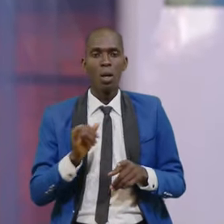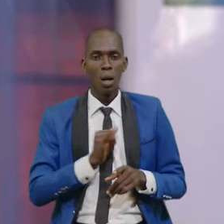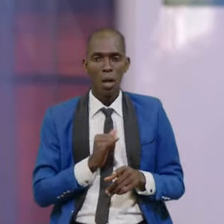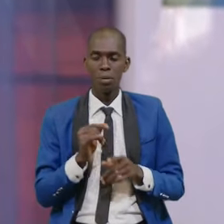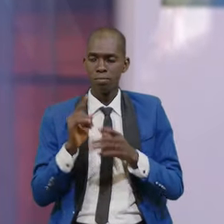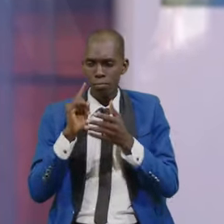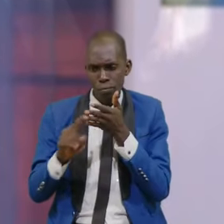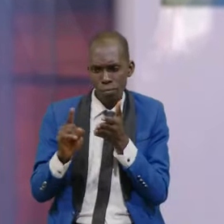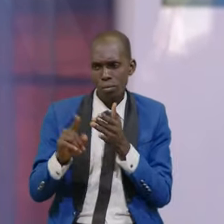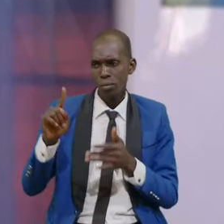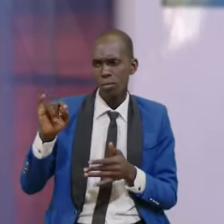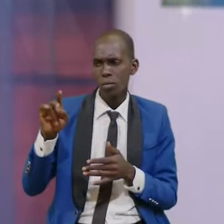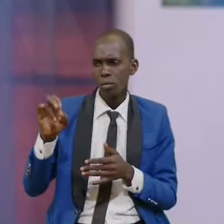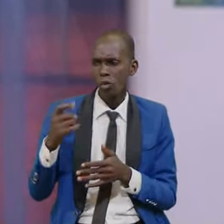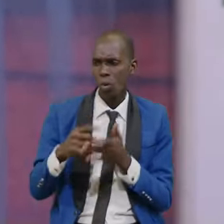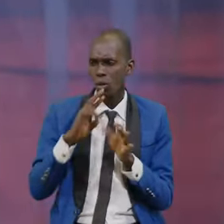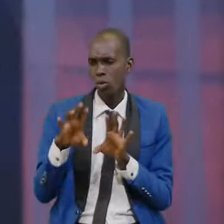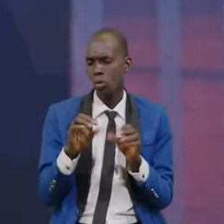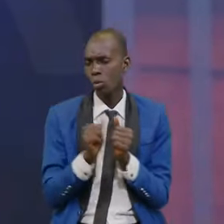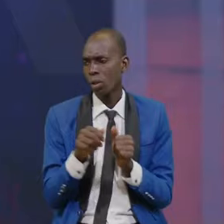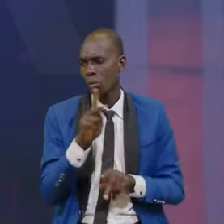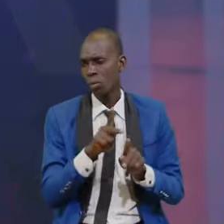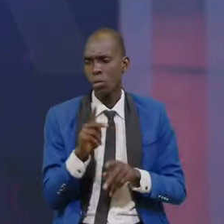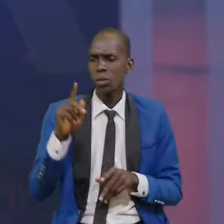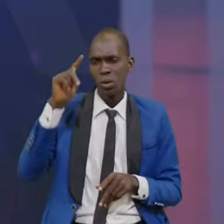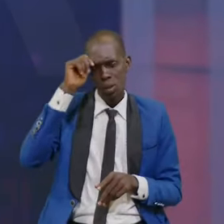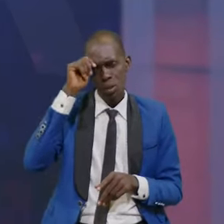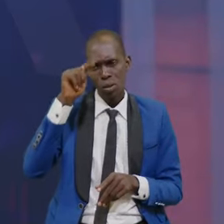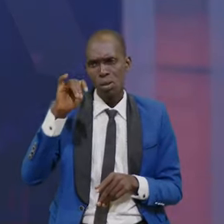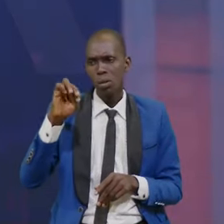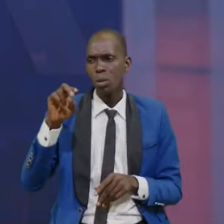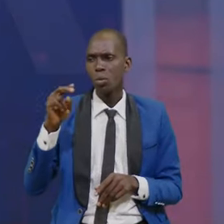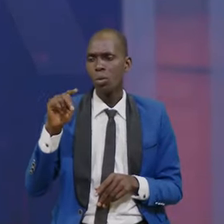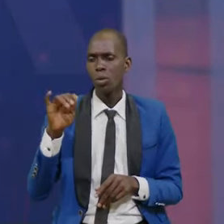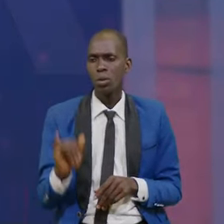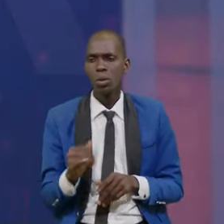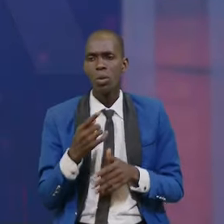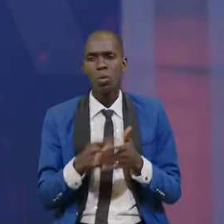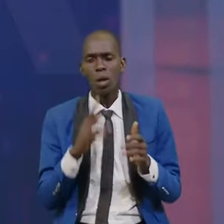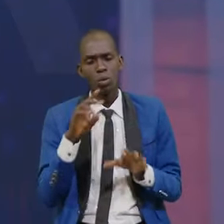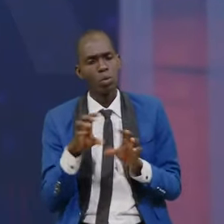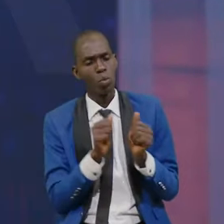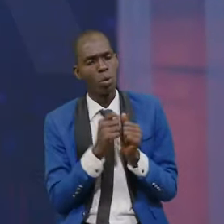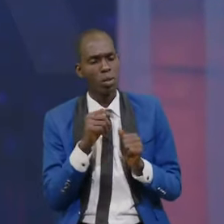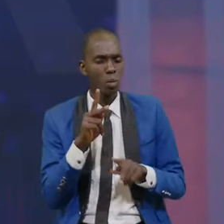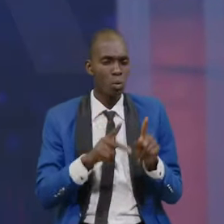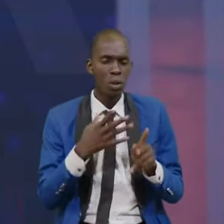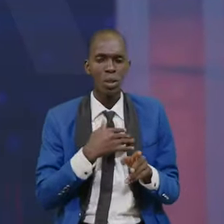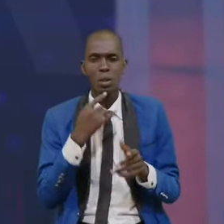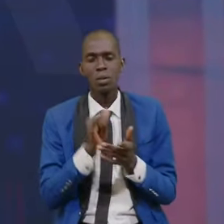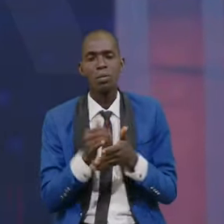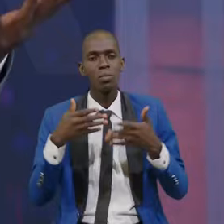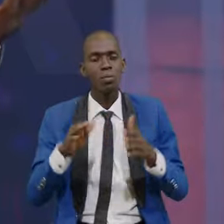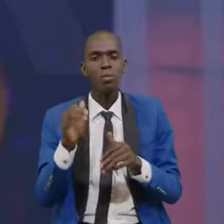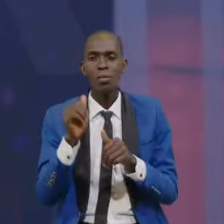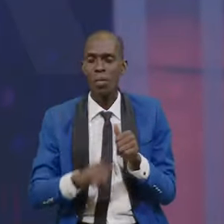are you doing there? Timothy, what are you doing there? Silas, what are you doing there? And he said, let every man, let